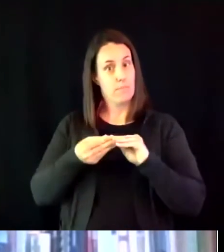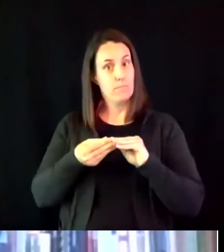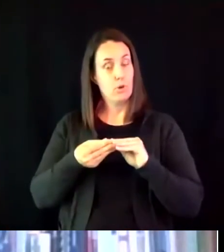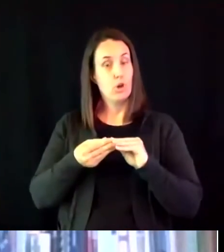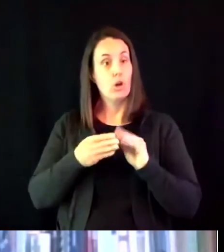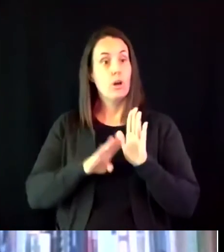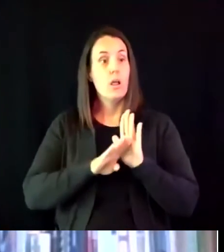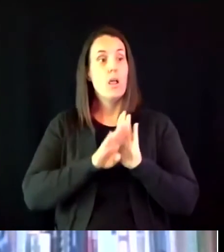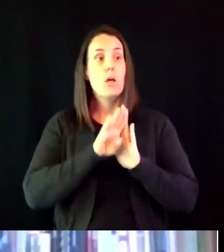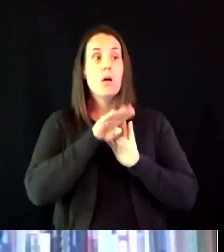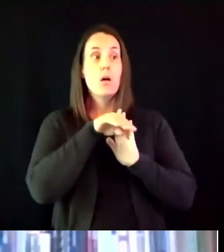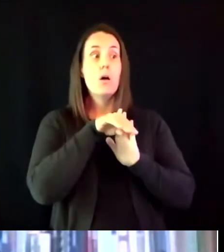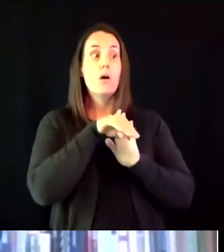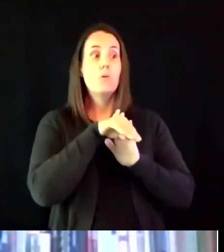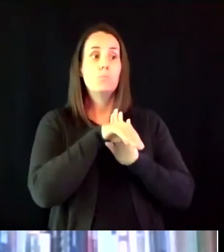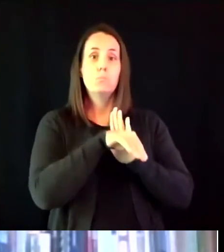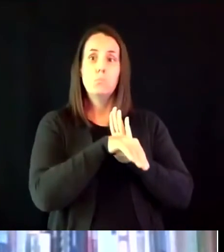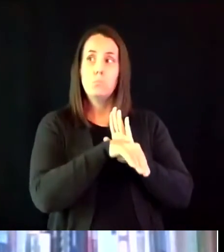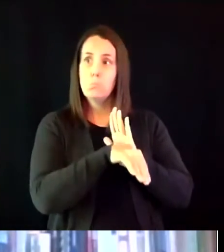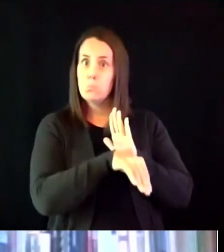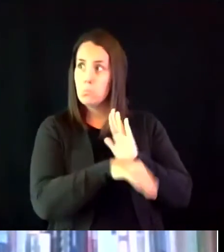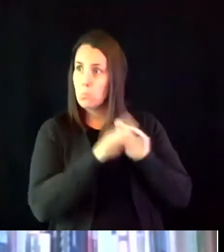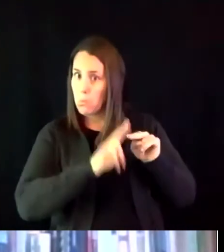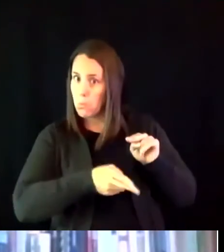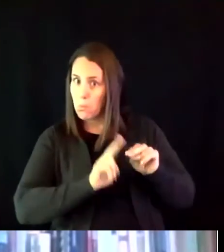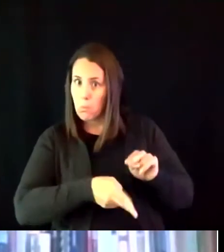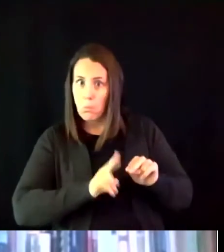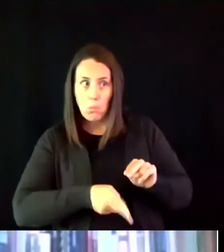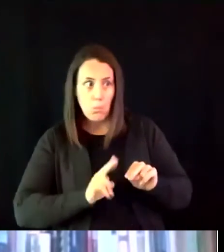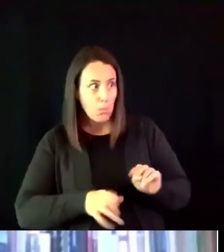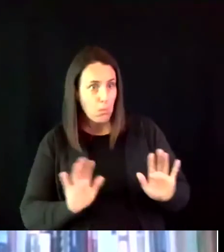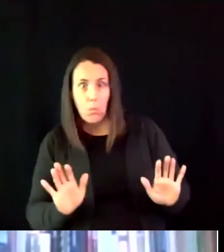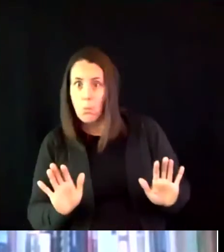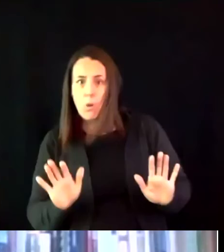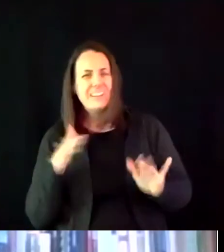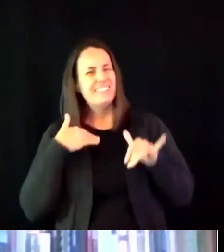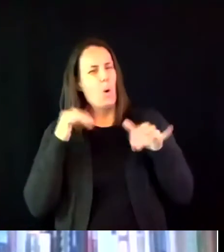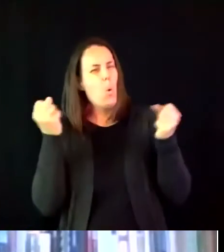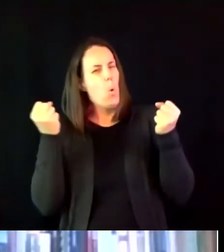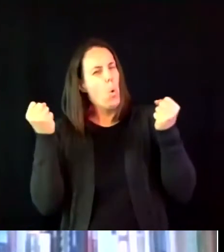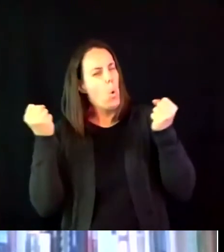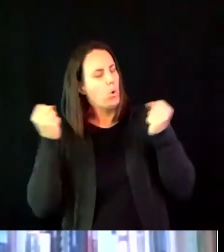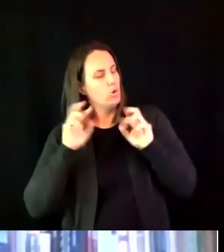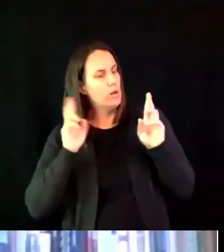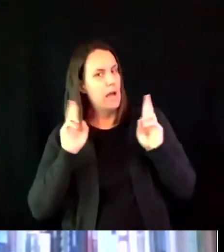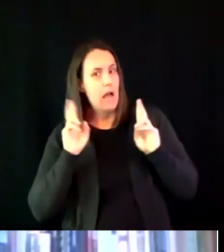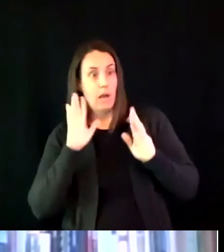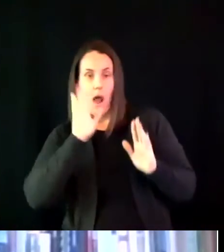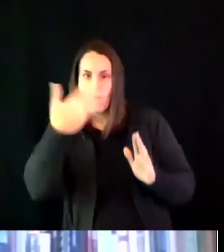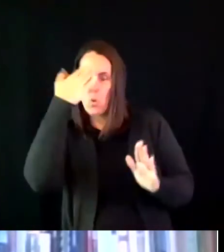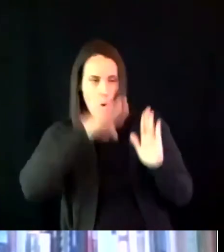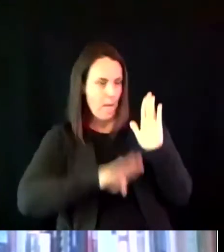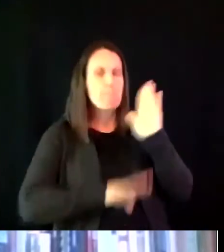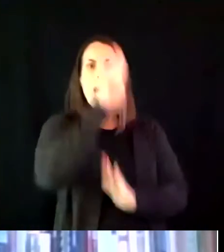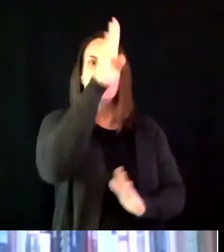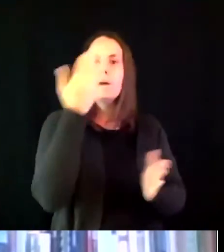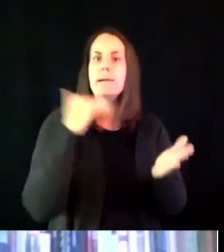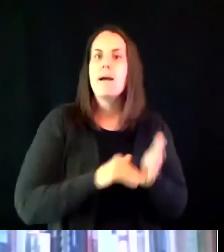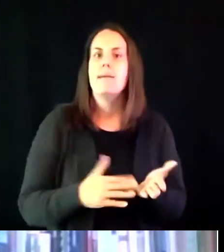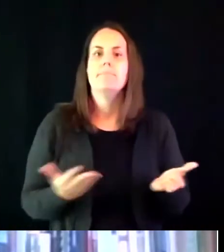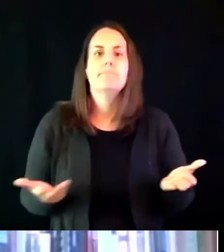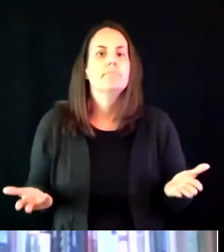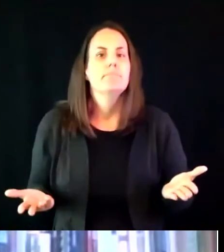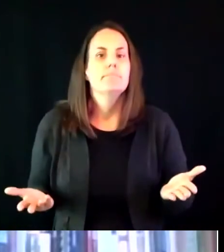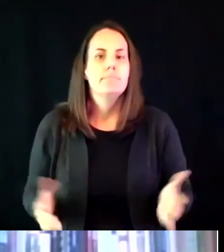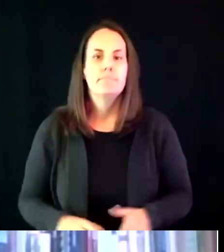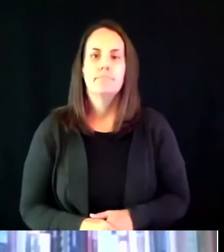say, as we open the alternate care facility, we are also working rigorously on plans for vaccination. And